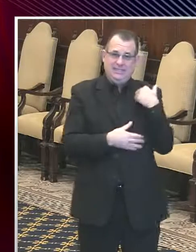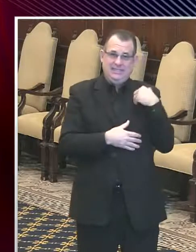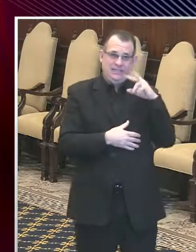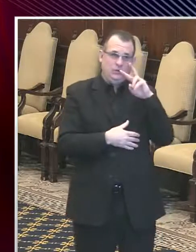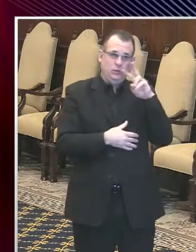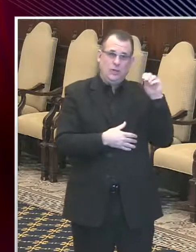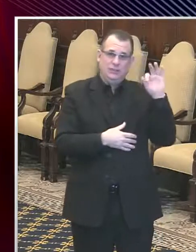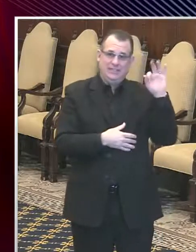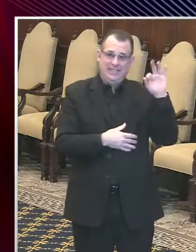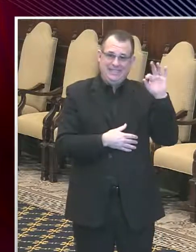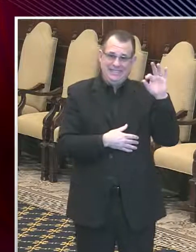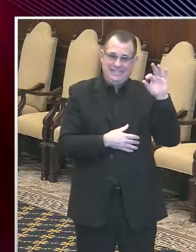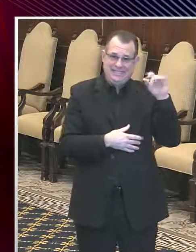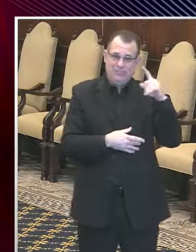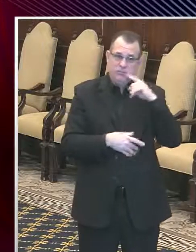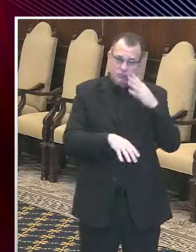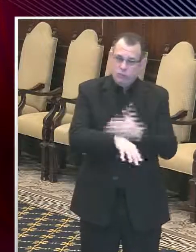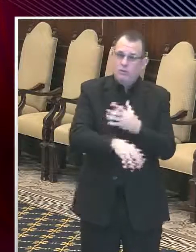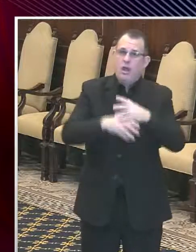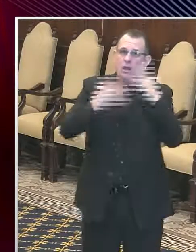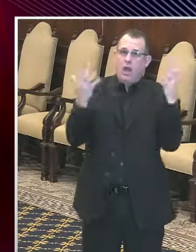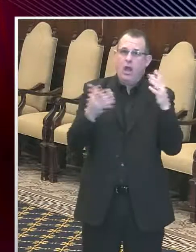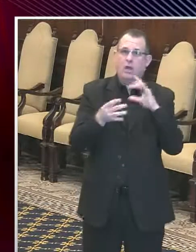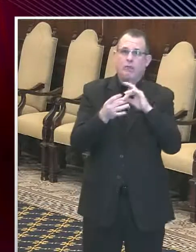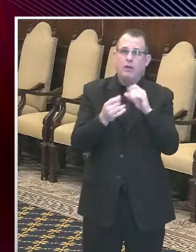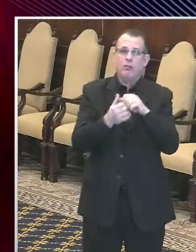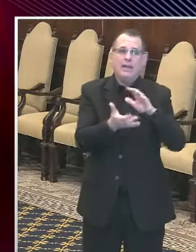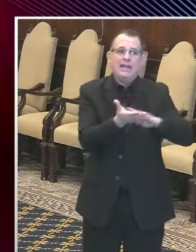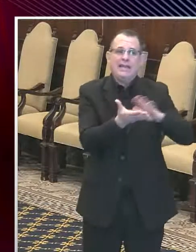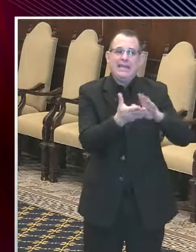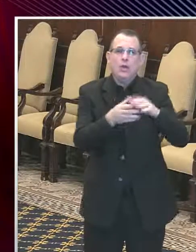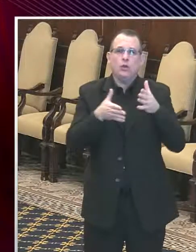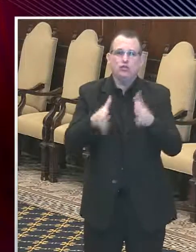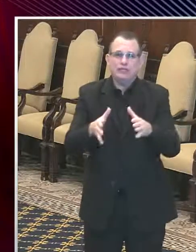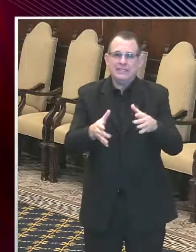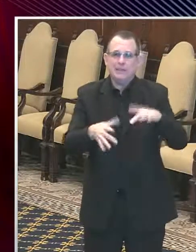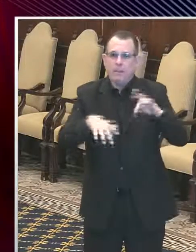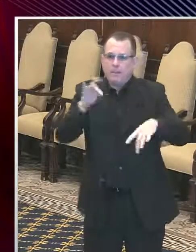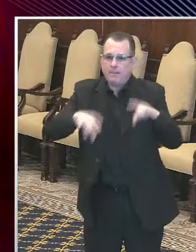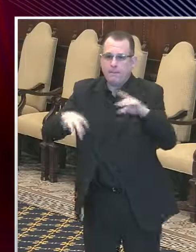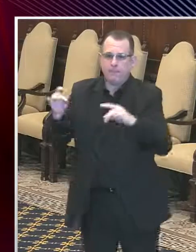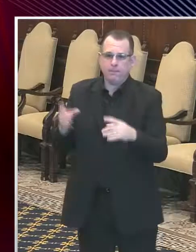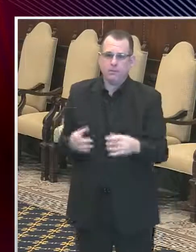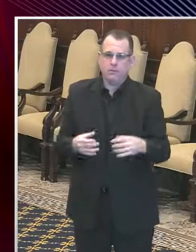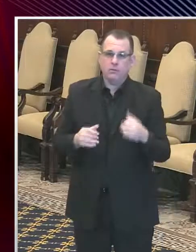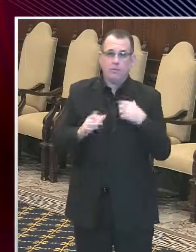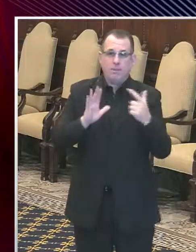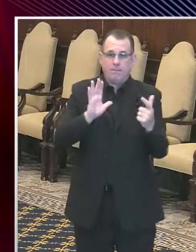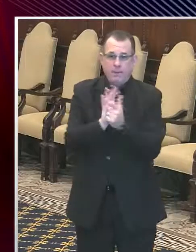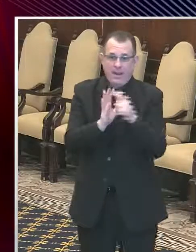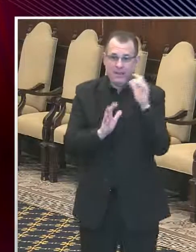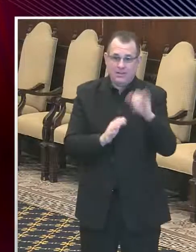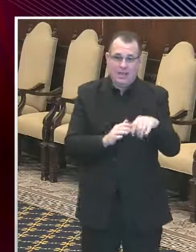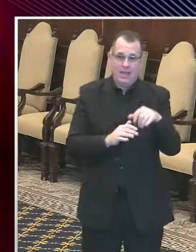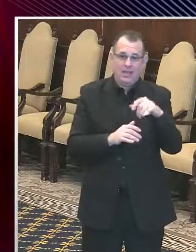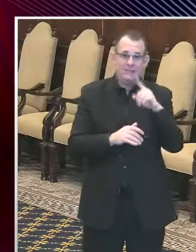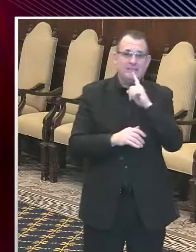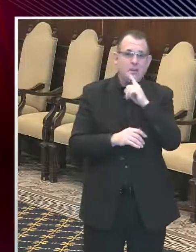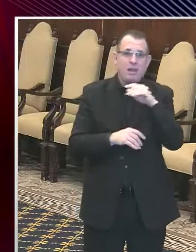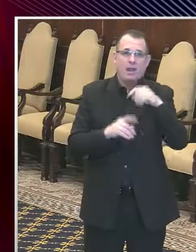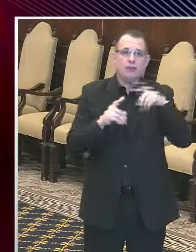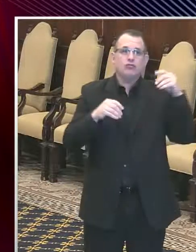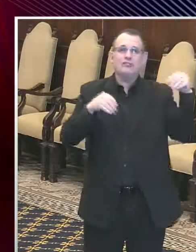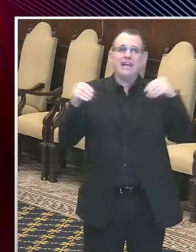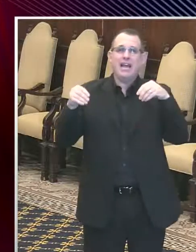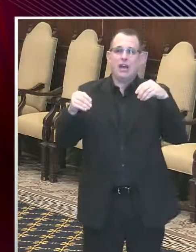our city streets. This law bans single-use plastic bags in retail establishments with certain exceptions.